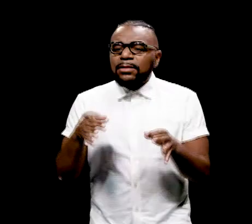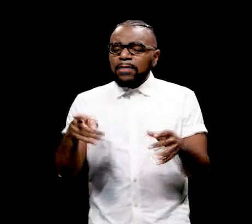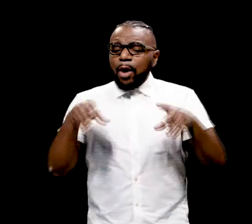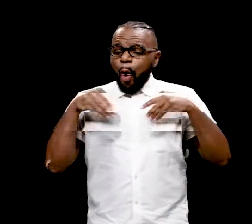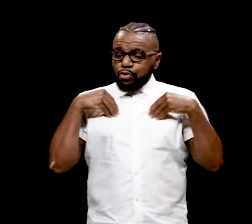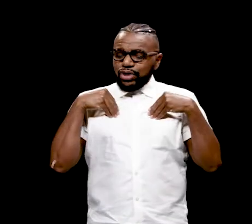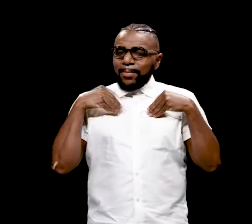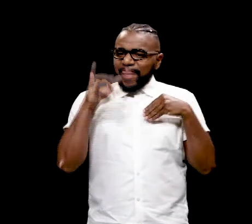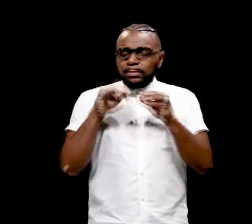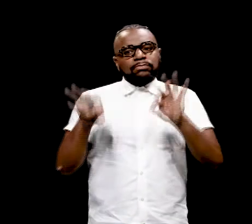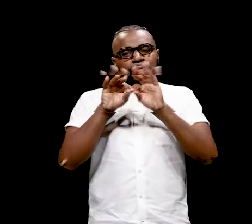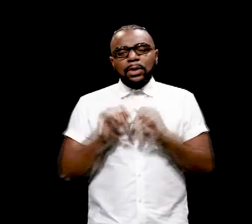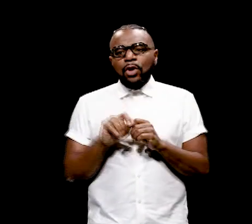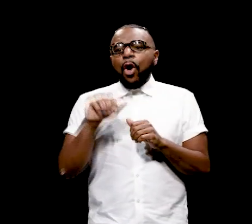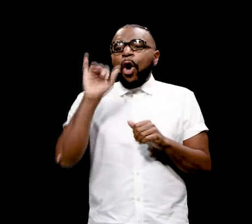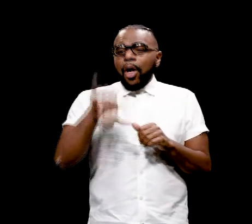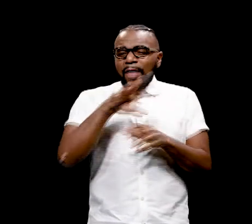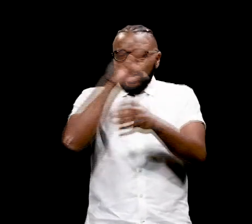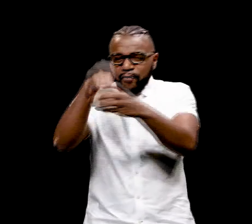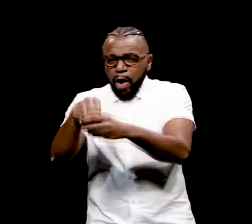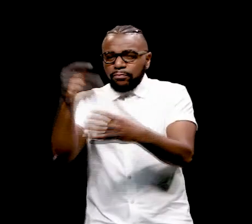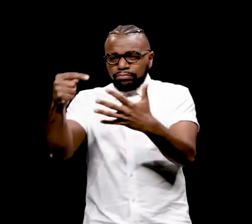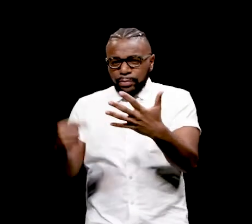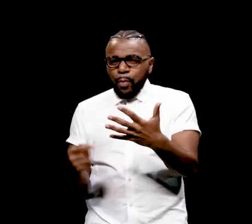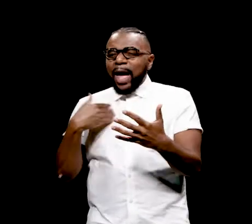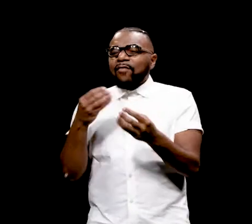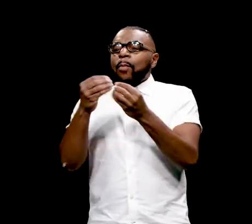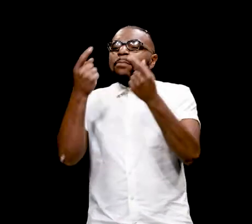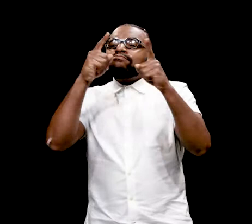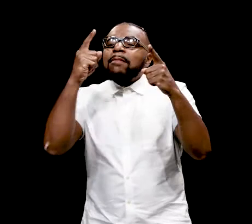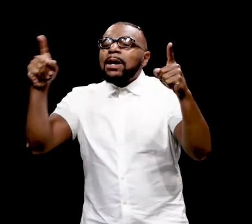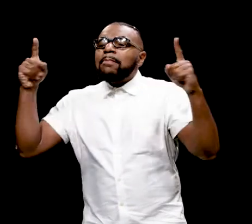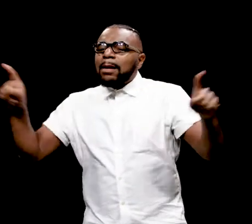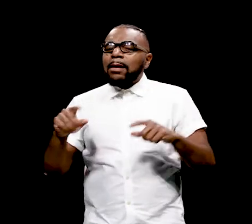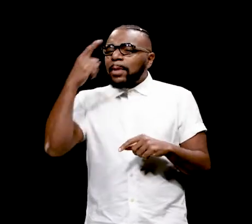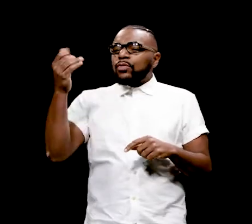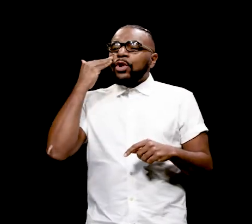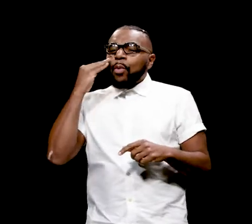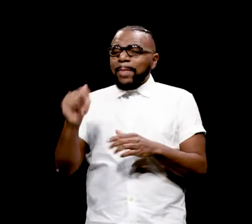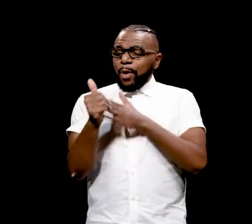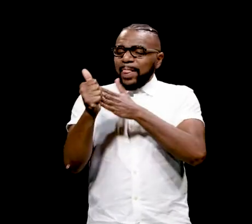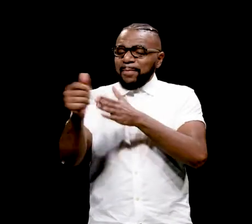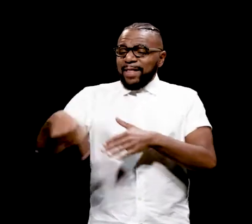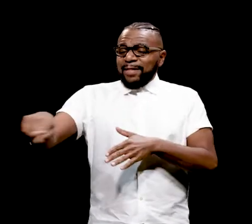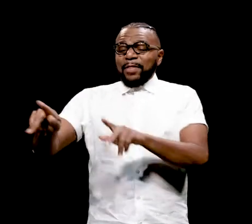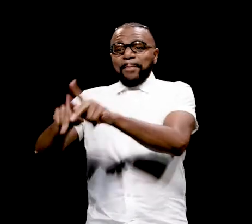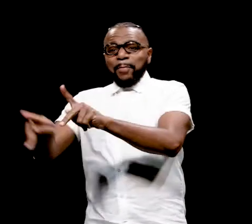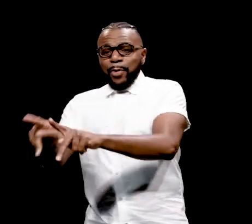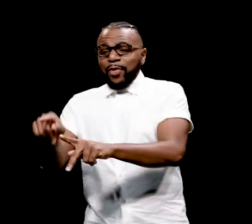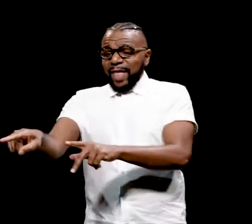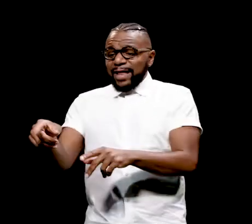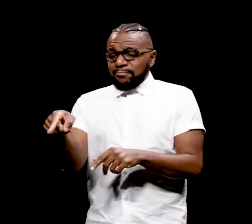these things together will lead toward a city that has better outcomes, because we know that when things are led by the people most